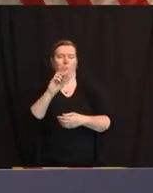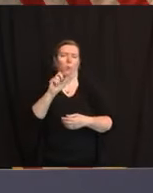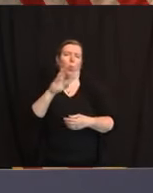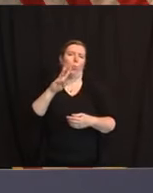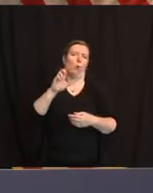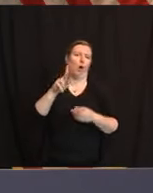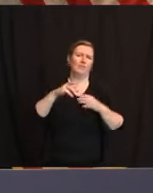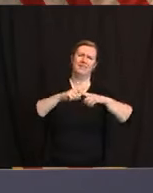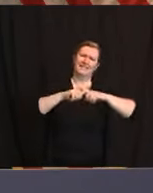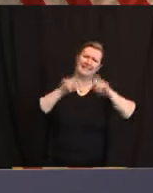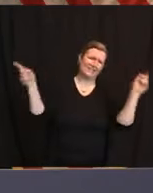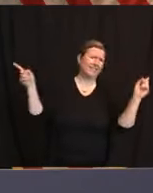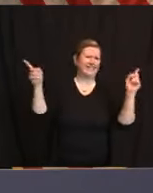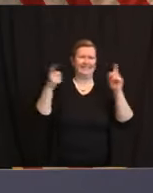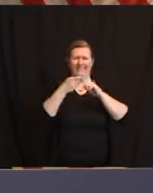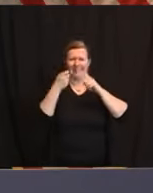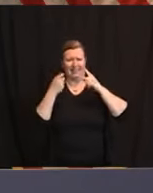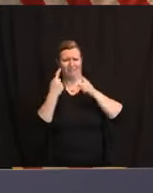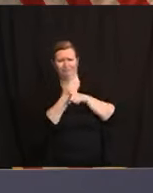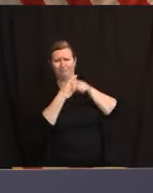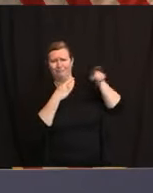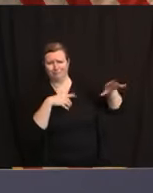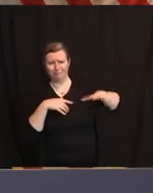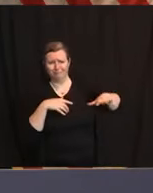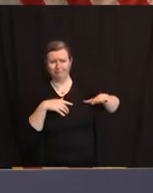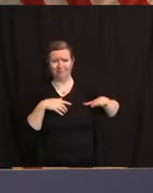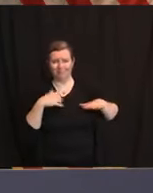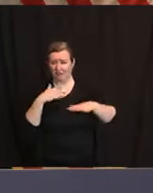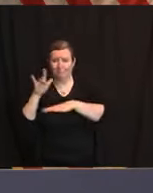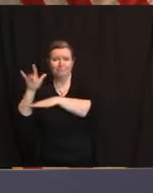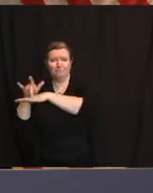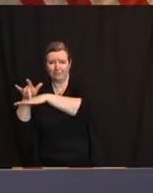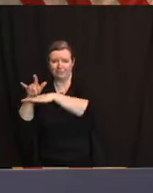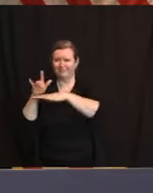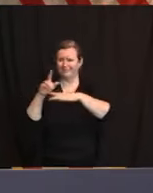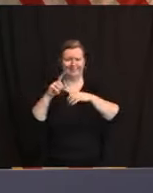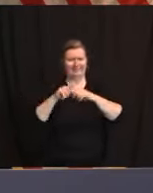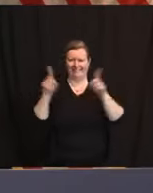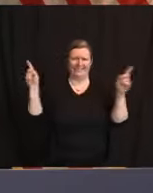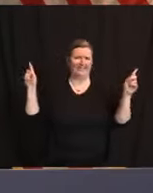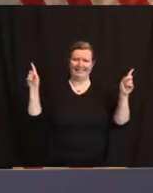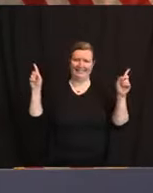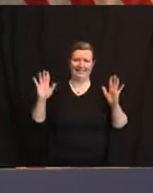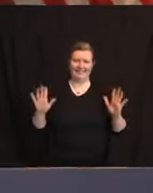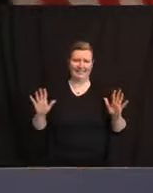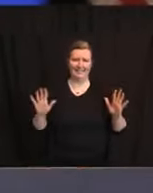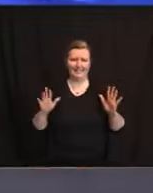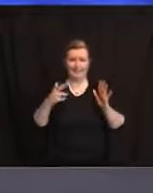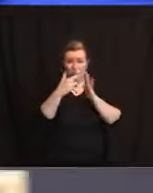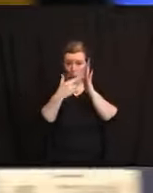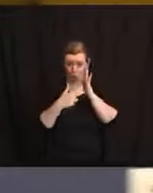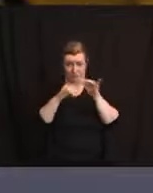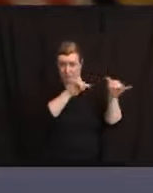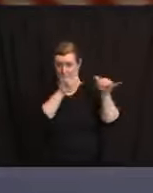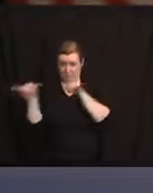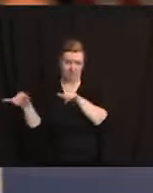beaches that I've been at recently myself. Len, any comments, particularly on social distancing? Yes,